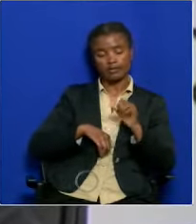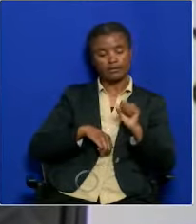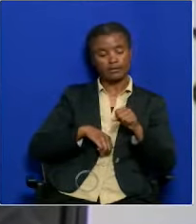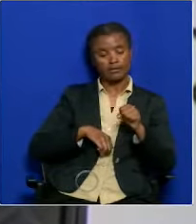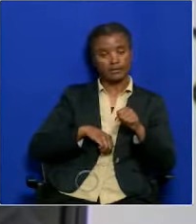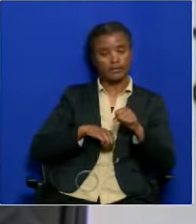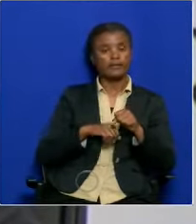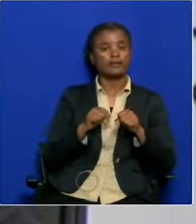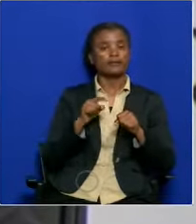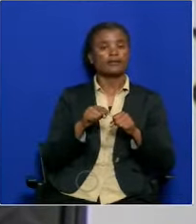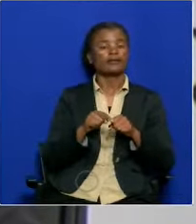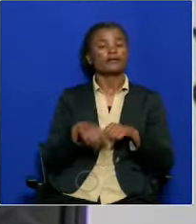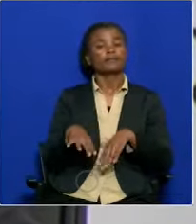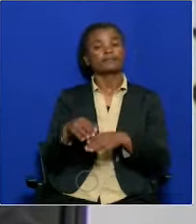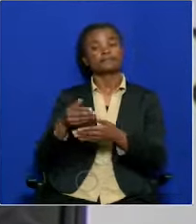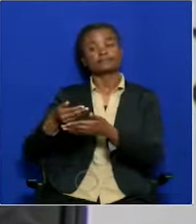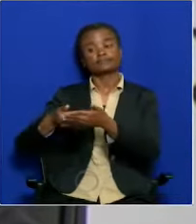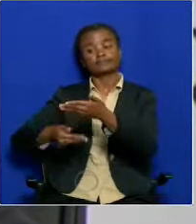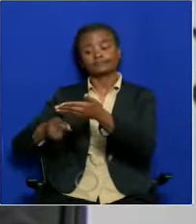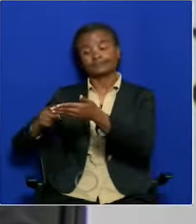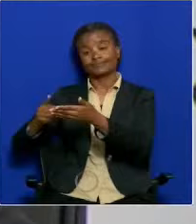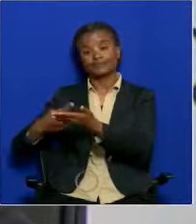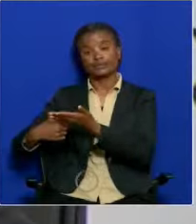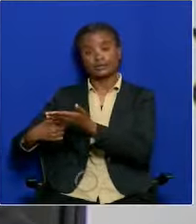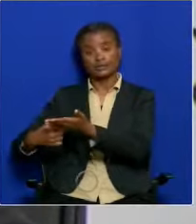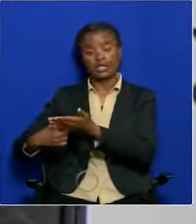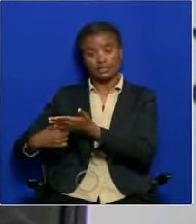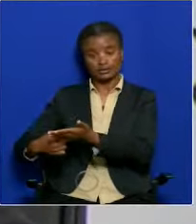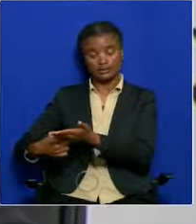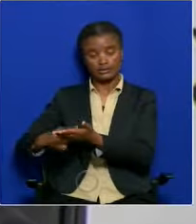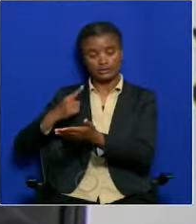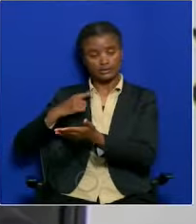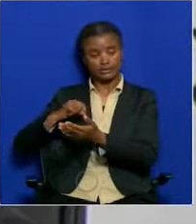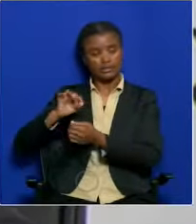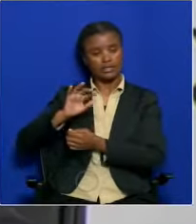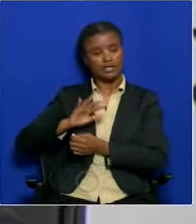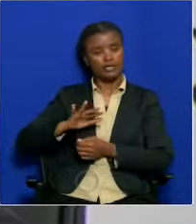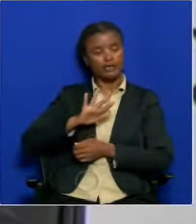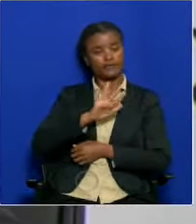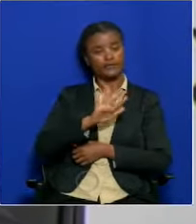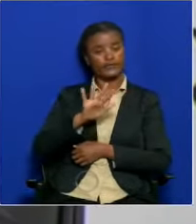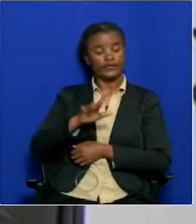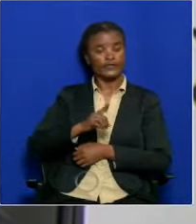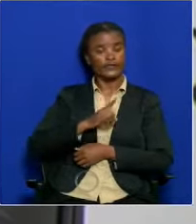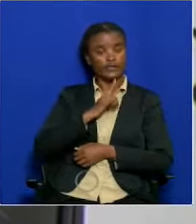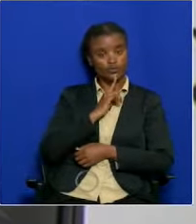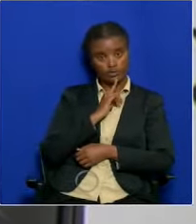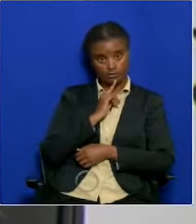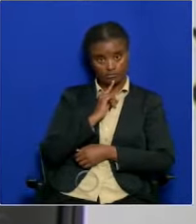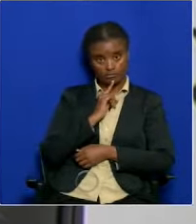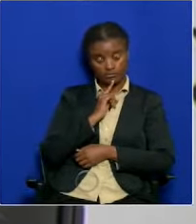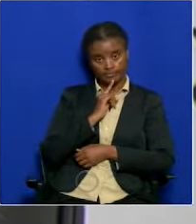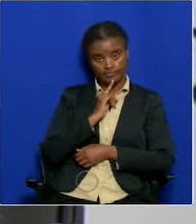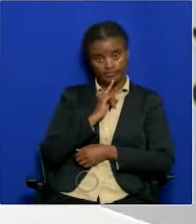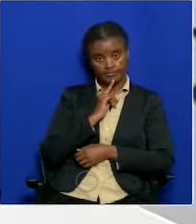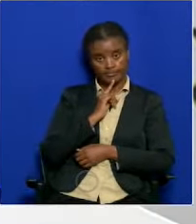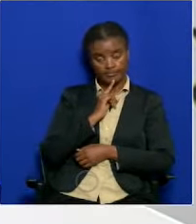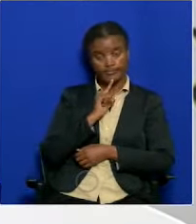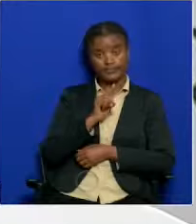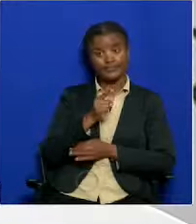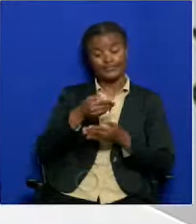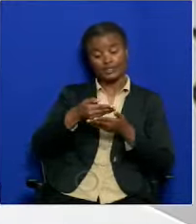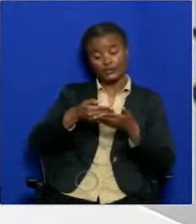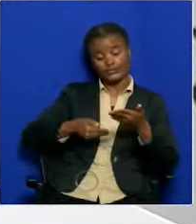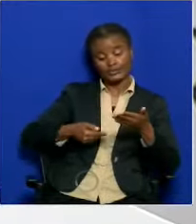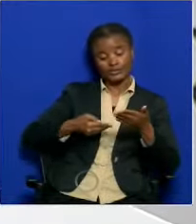quotation, they discussed that. I knew it was around 55,000. And the quotation was issued later